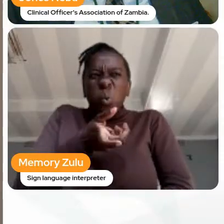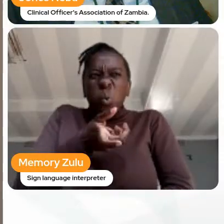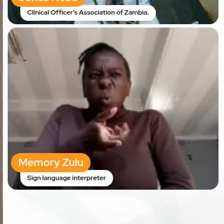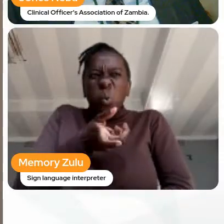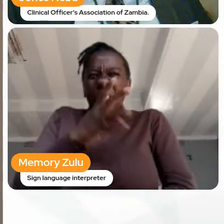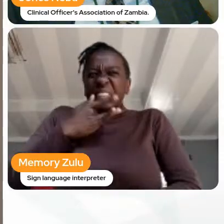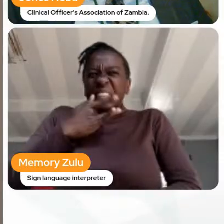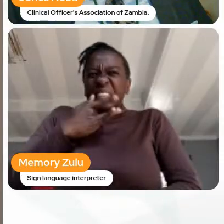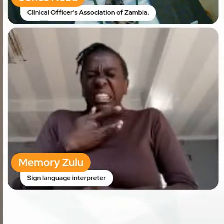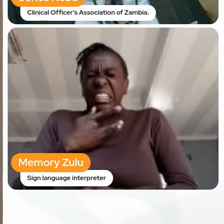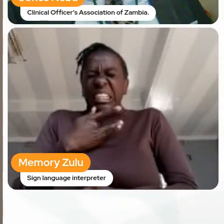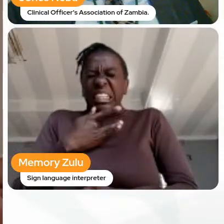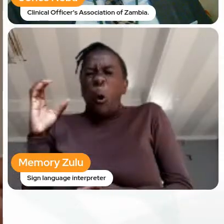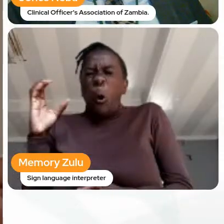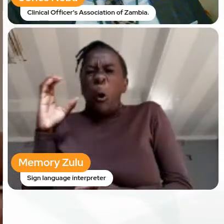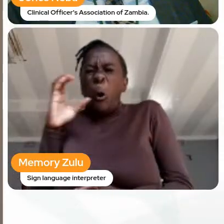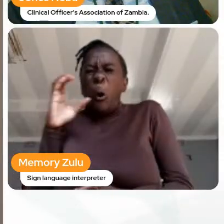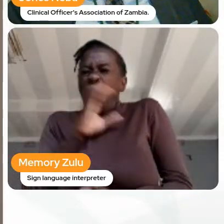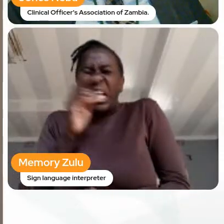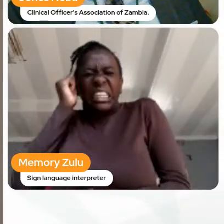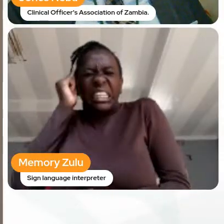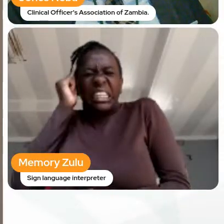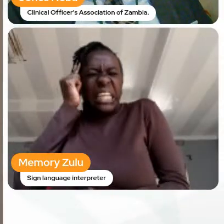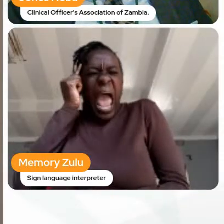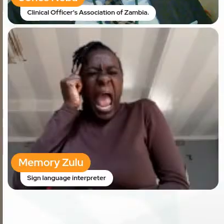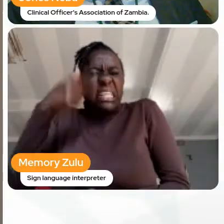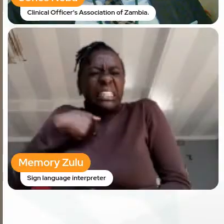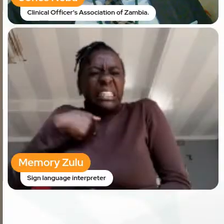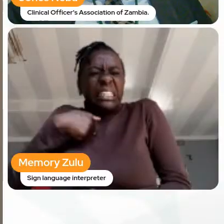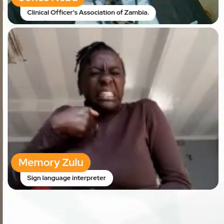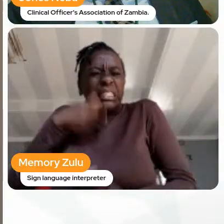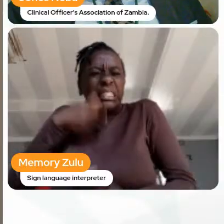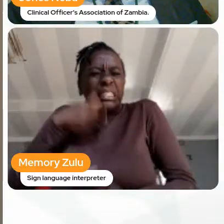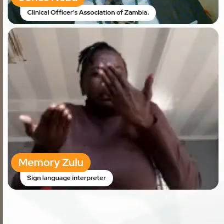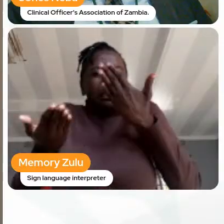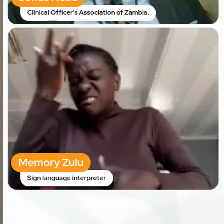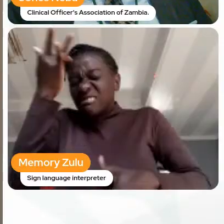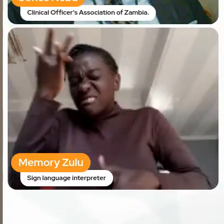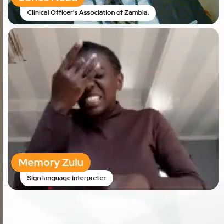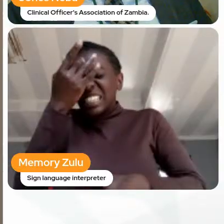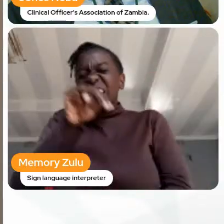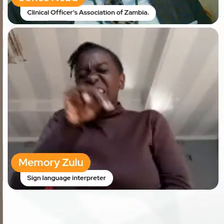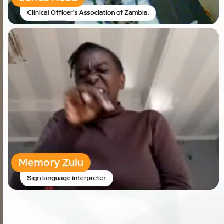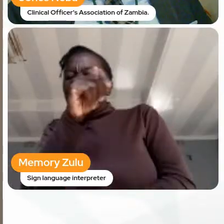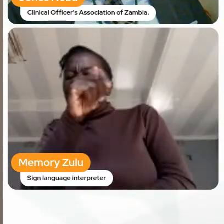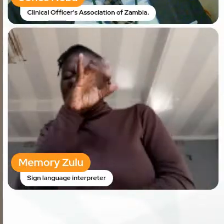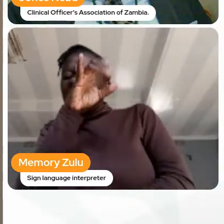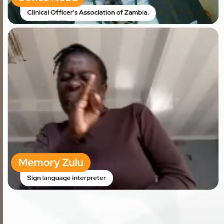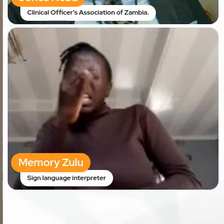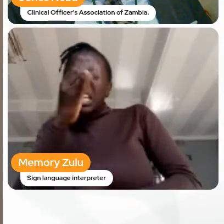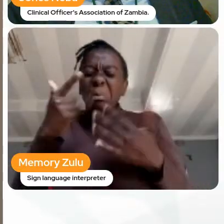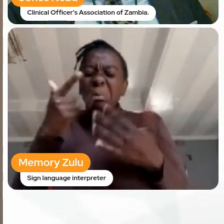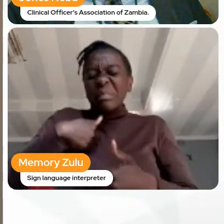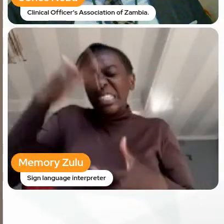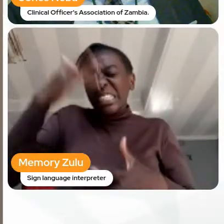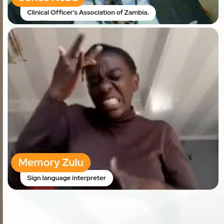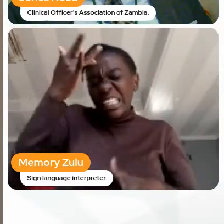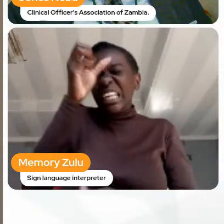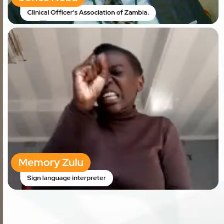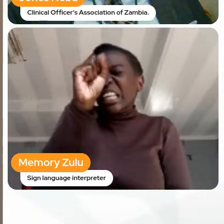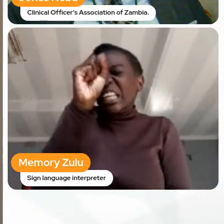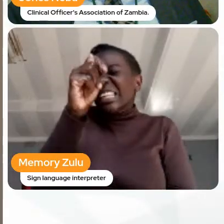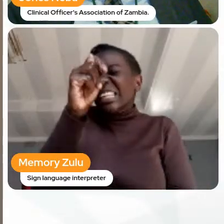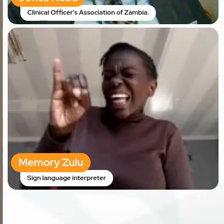experiencing an STI symptom, they might think it's a urinary infection. But then, Doc, help us